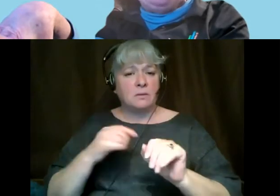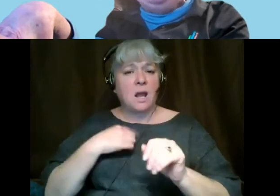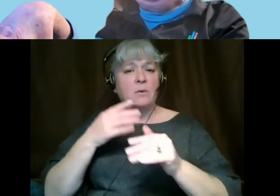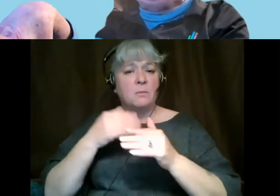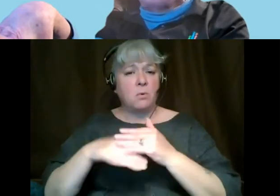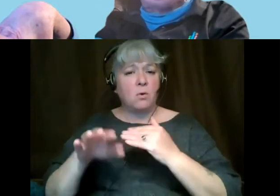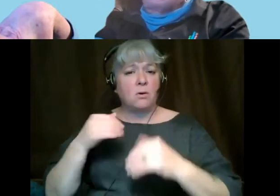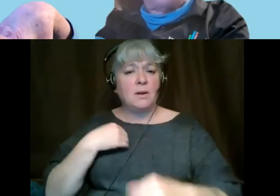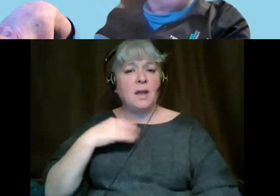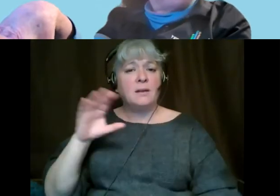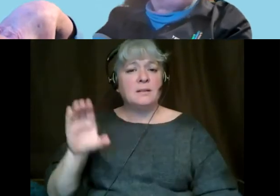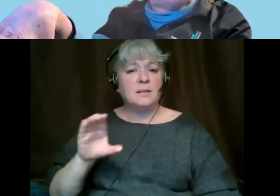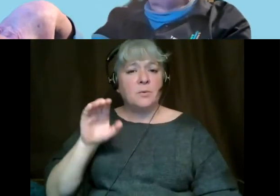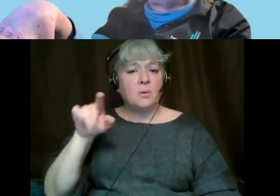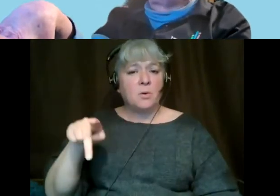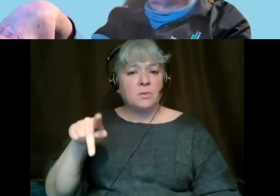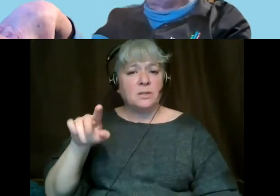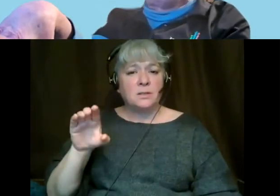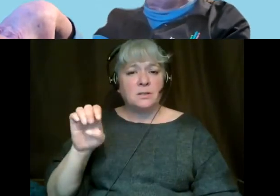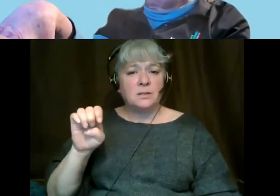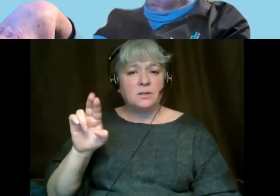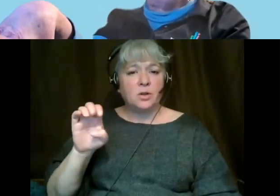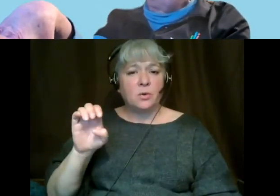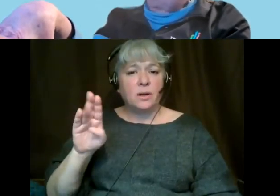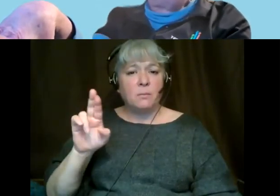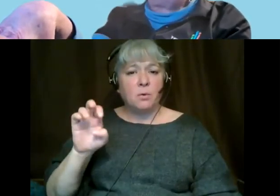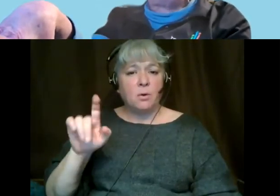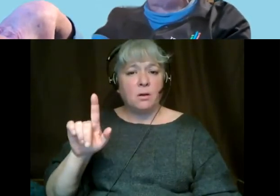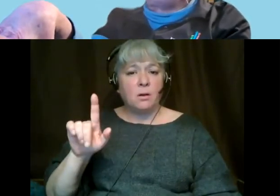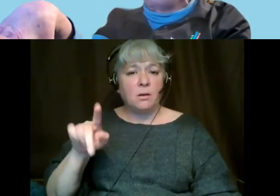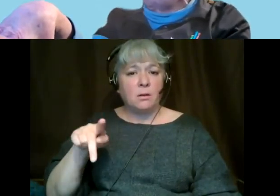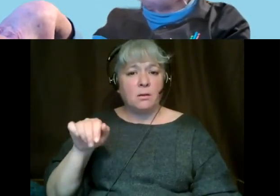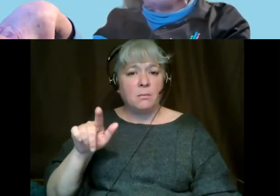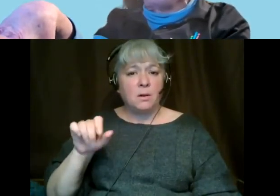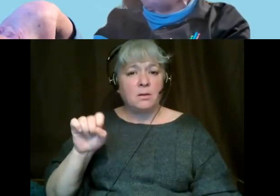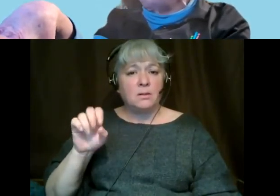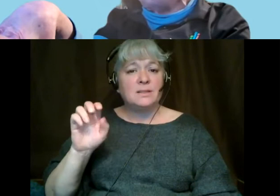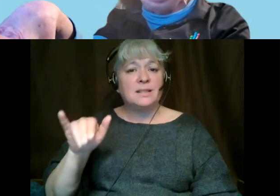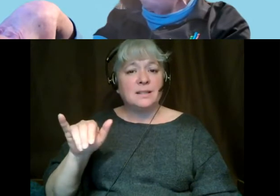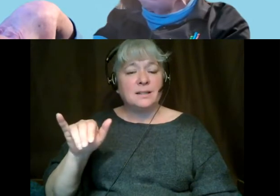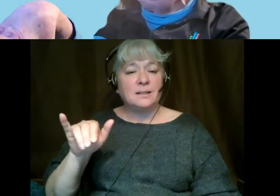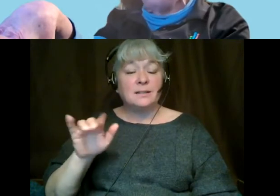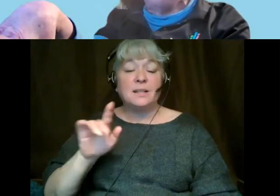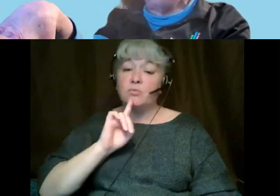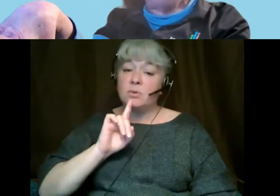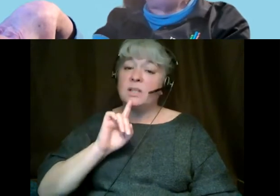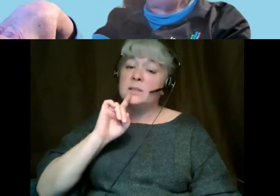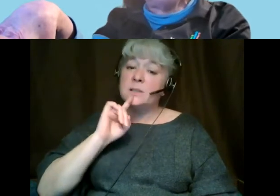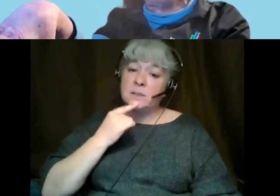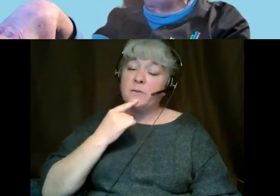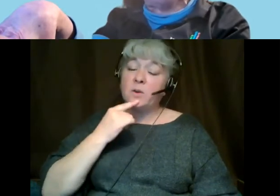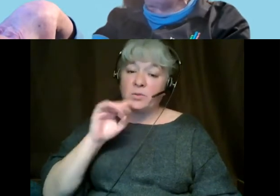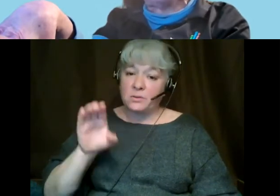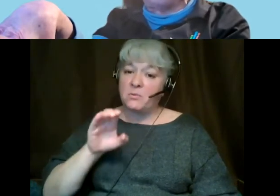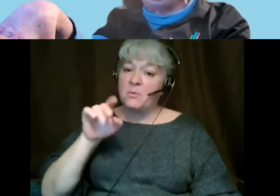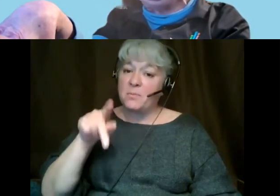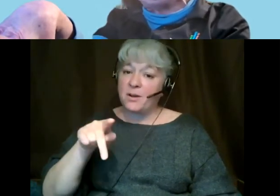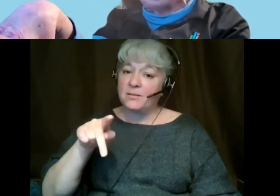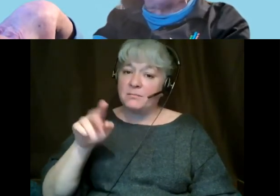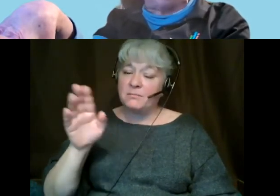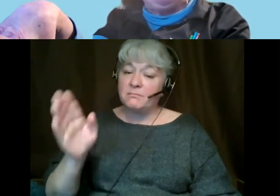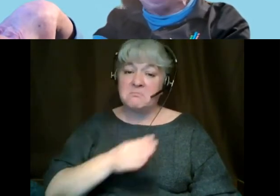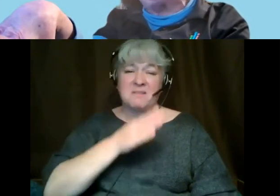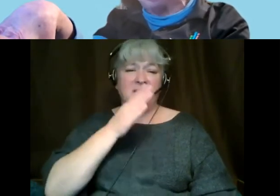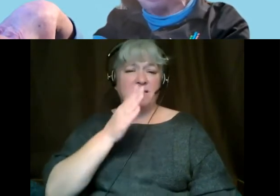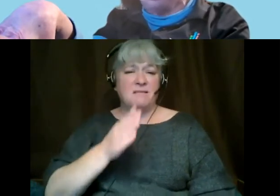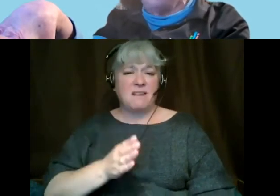cerebral palsy, and it was pretty severe cerebral palsy. They never thought I